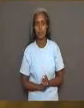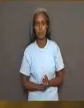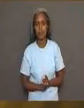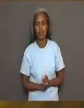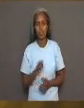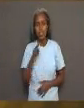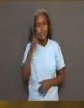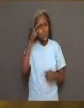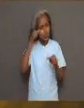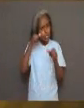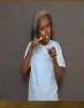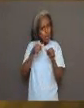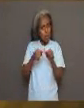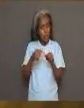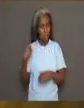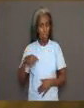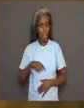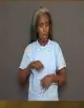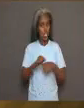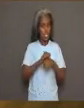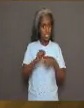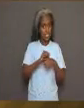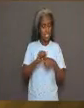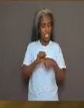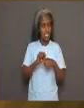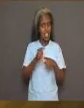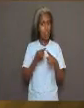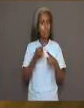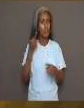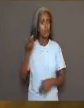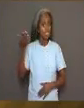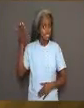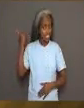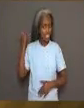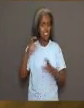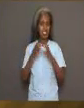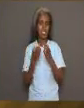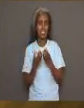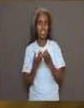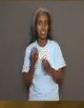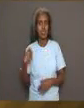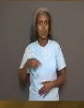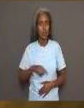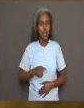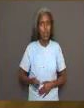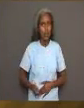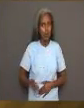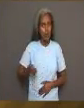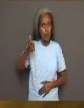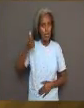If you remember our exercise from the last class, we were rolling a